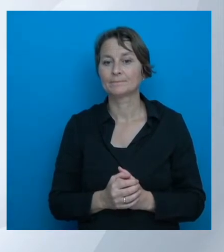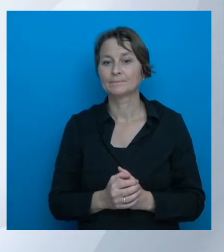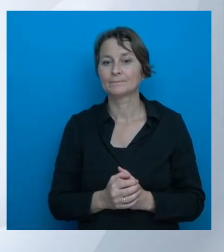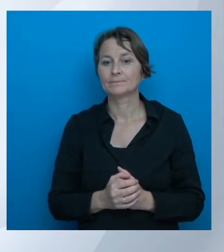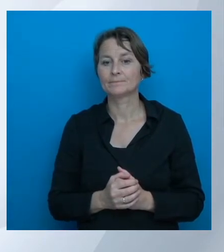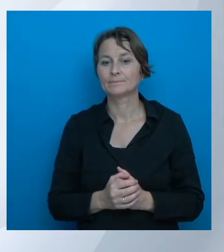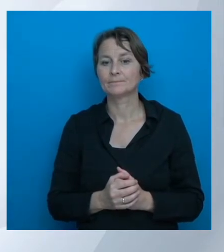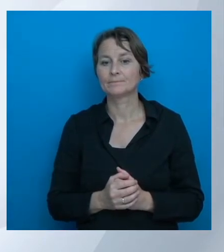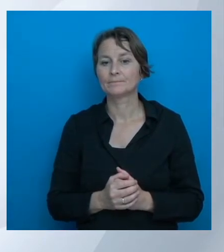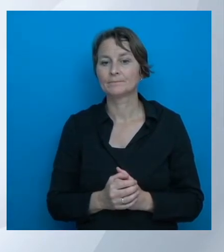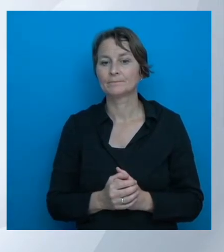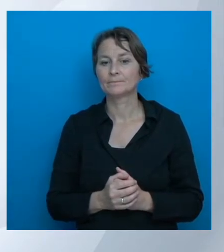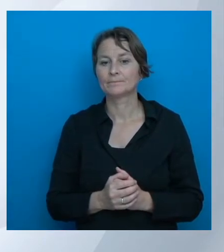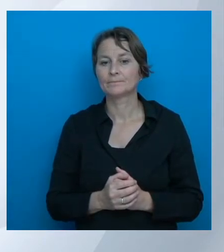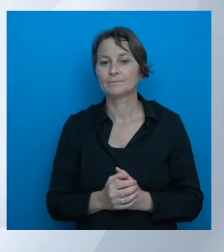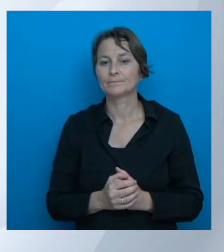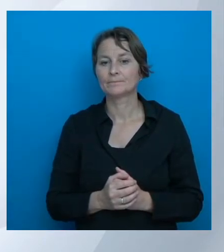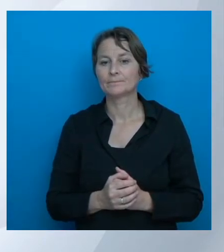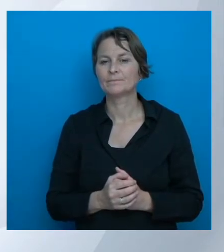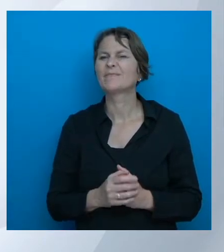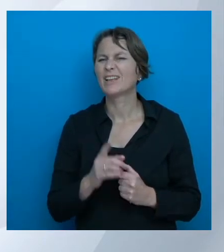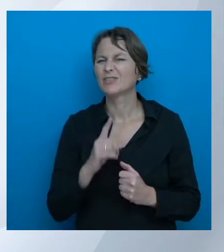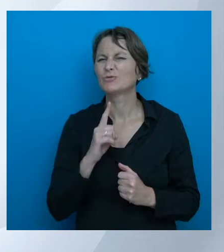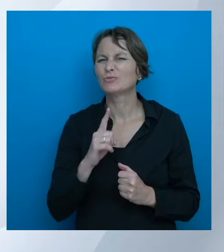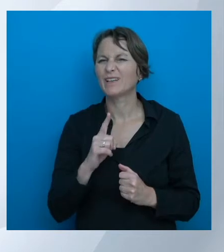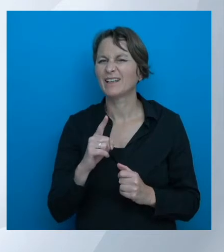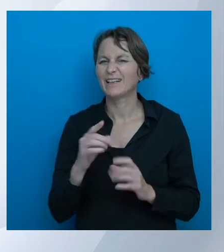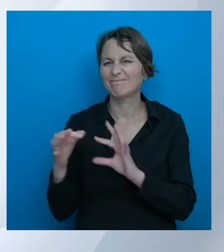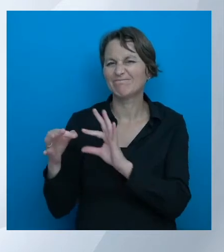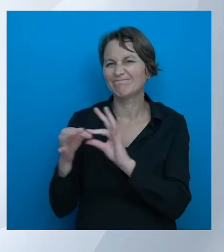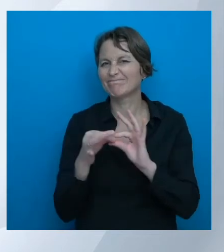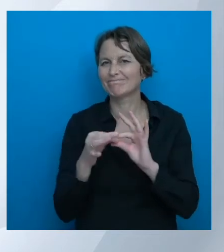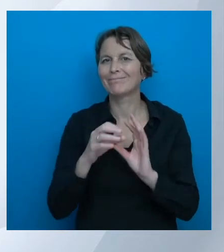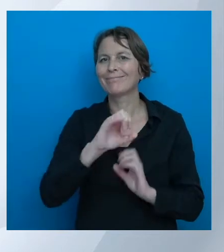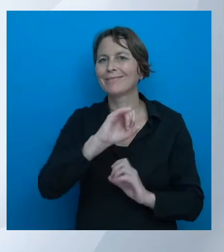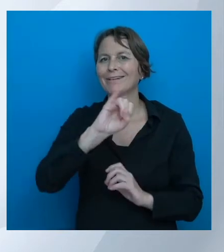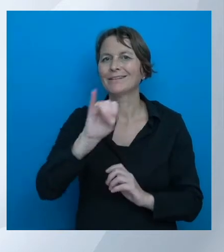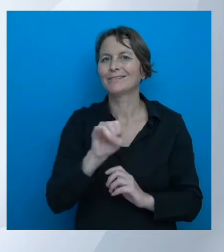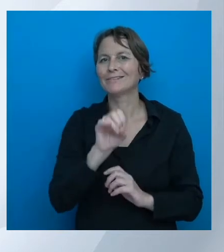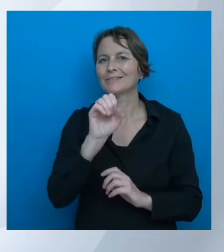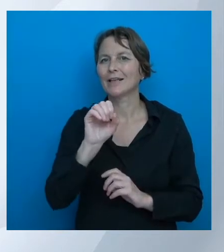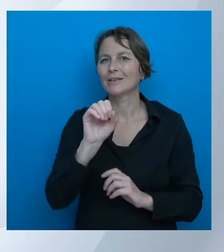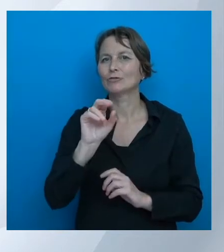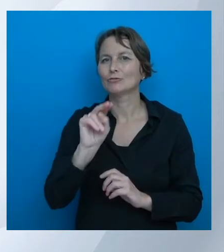is basically a JSON call, and it's the review.